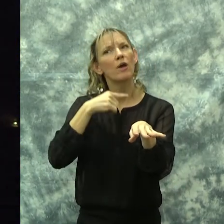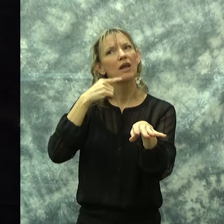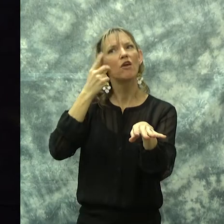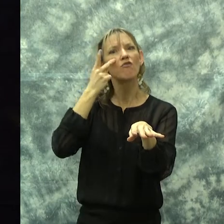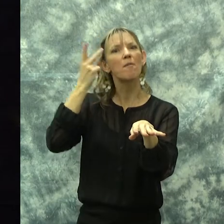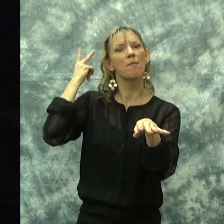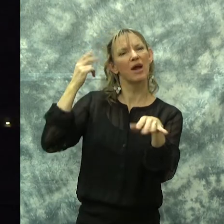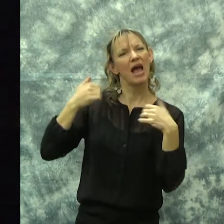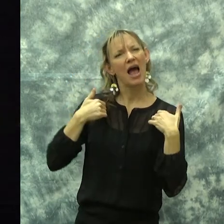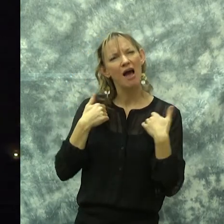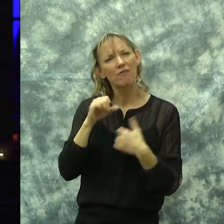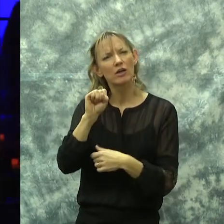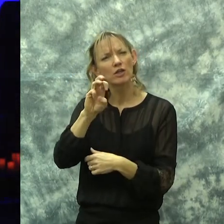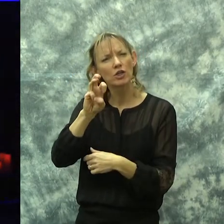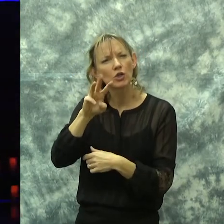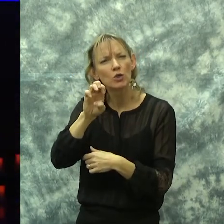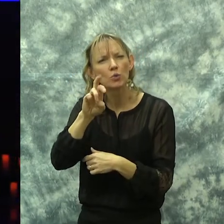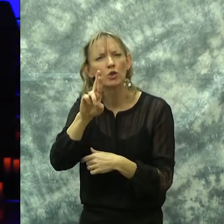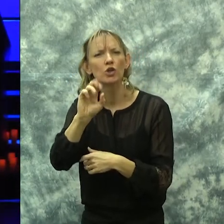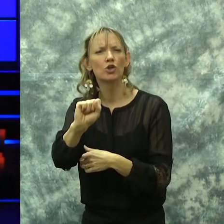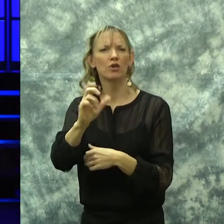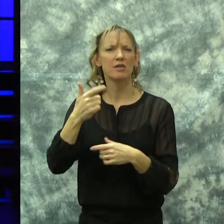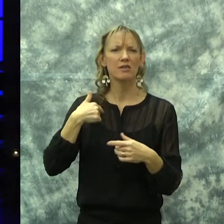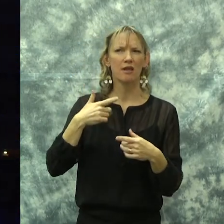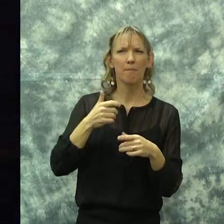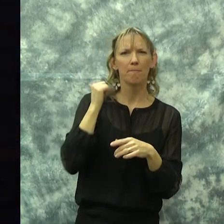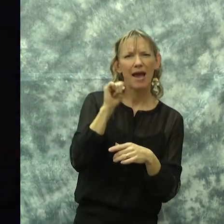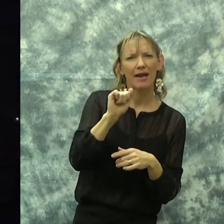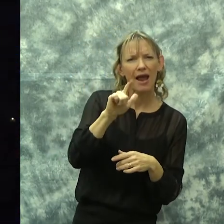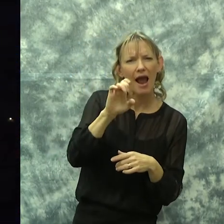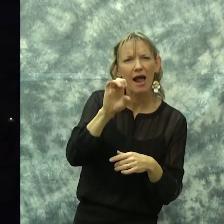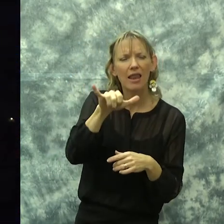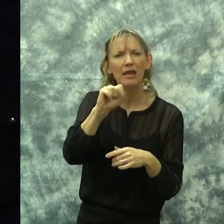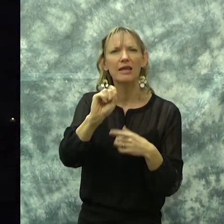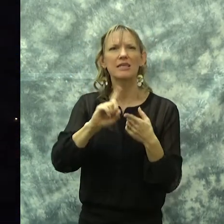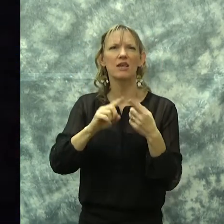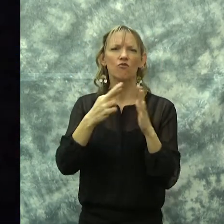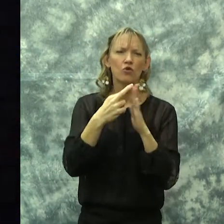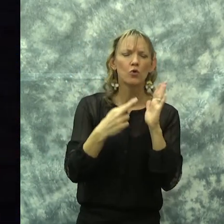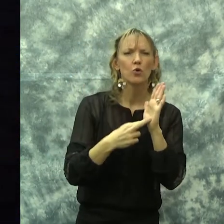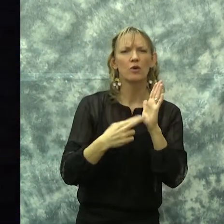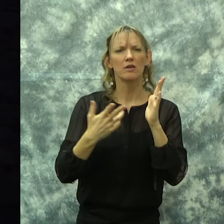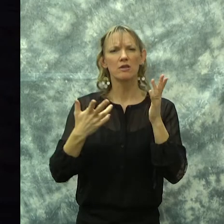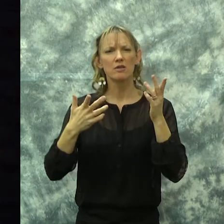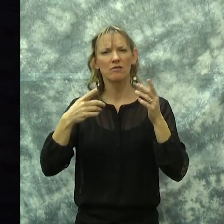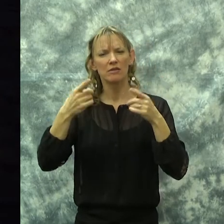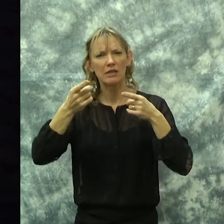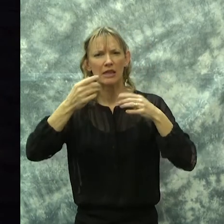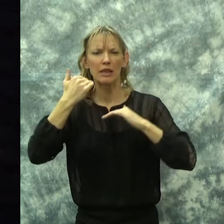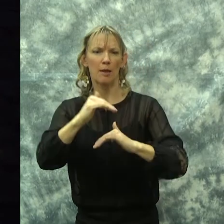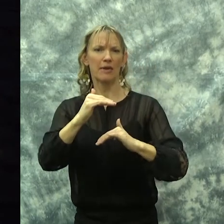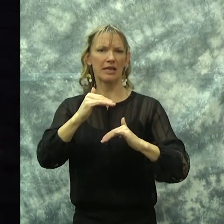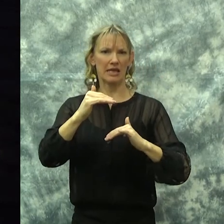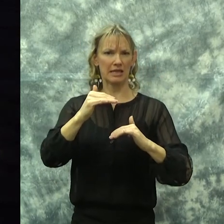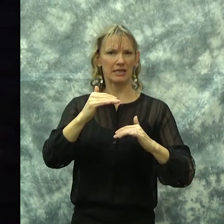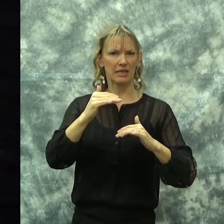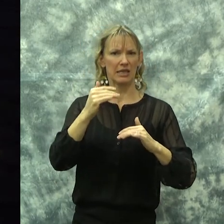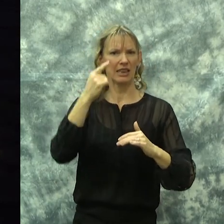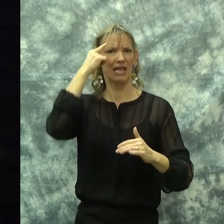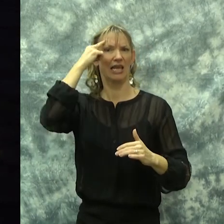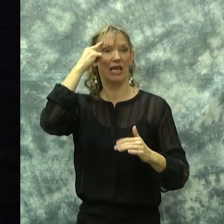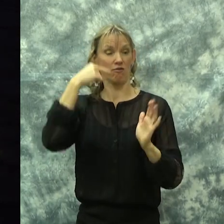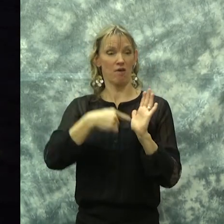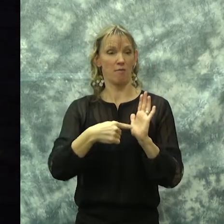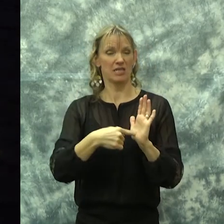there's sewers and there's back alleys and there's all these rules and regulations, sometimes self-imposed, and they represent sometimes our limited thinking, where